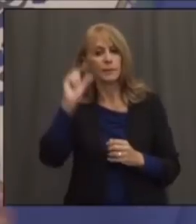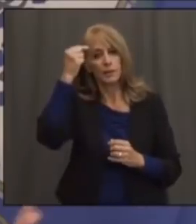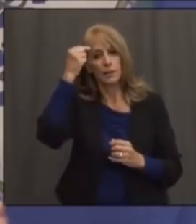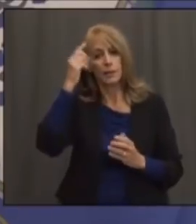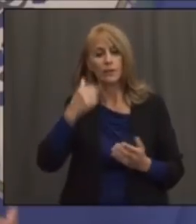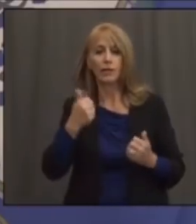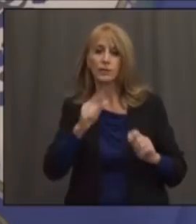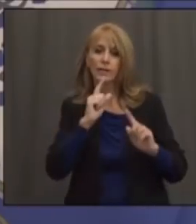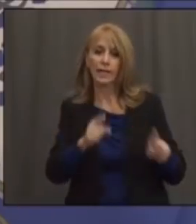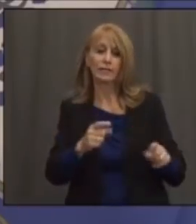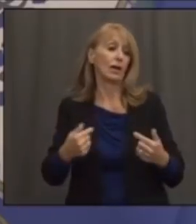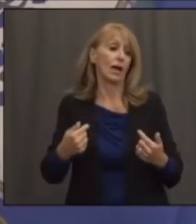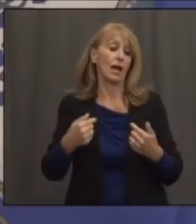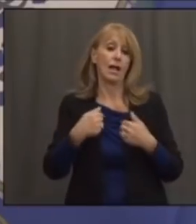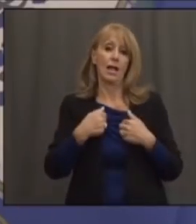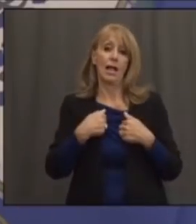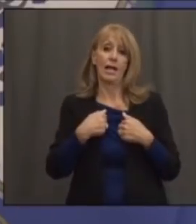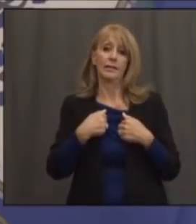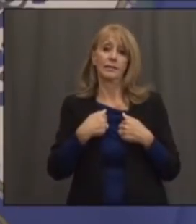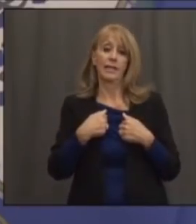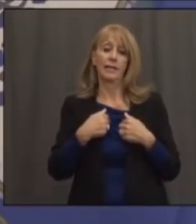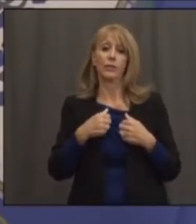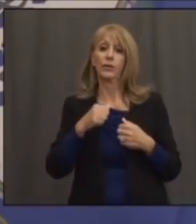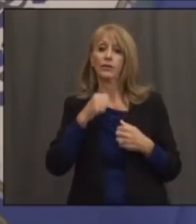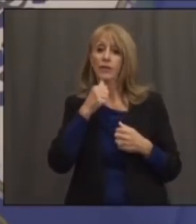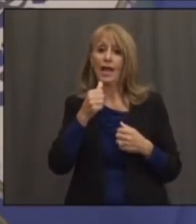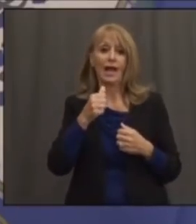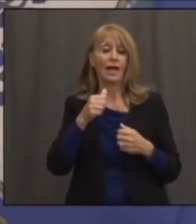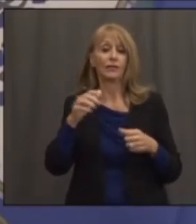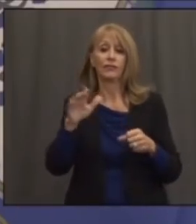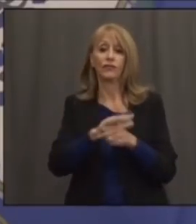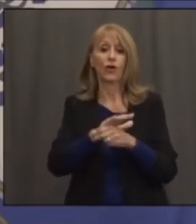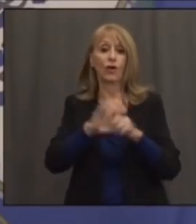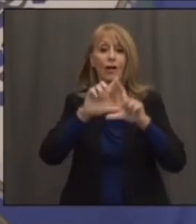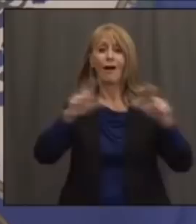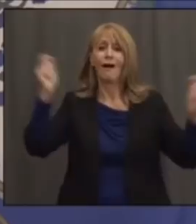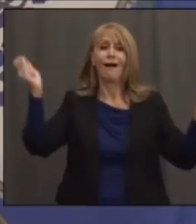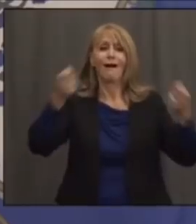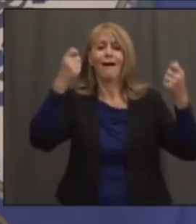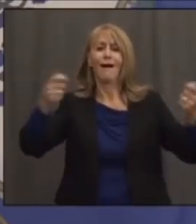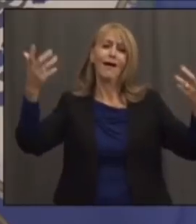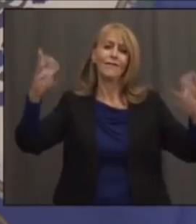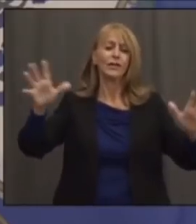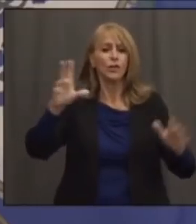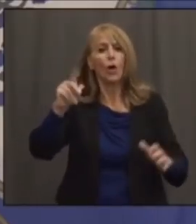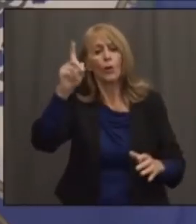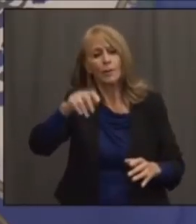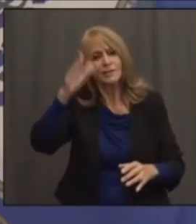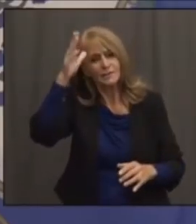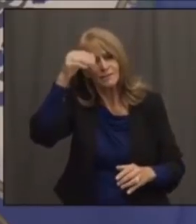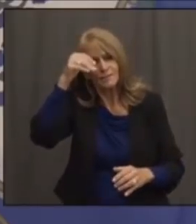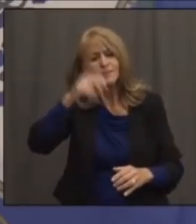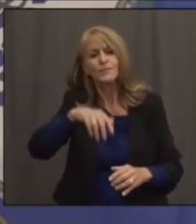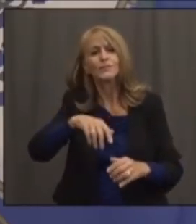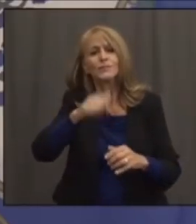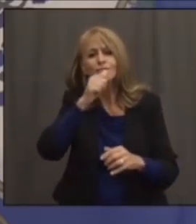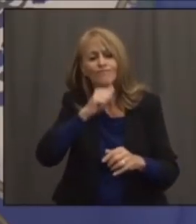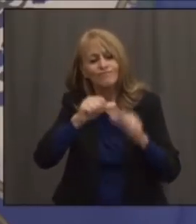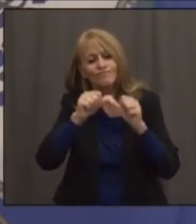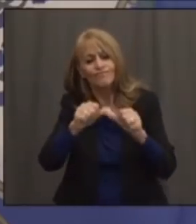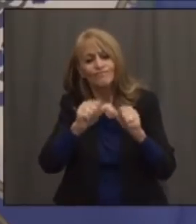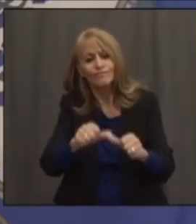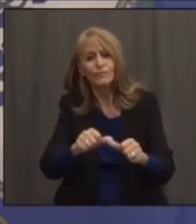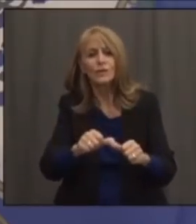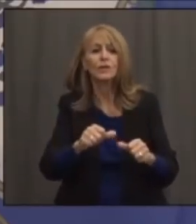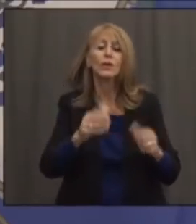answer that. Look, I'm the guy that said no mission accomplished banners. We got to be very vigilant going forward. We got schools and things we